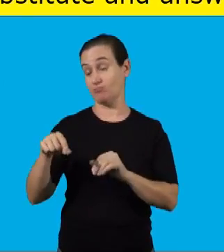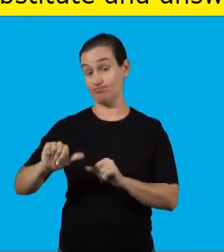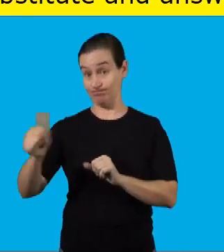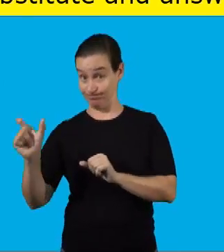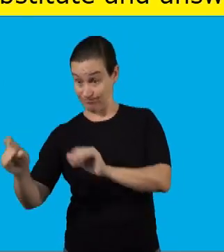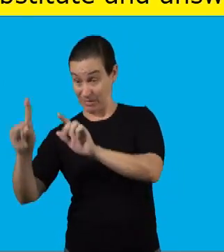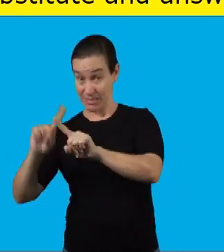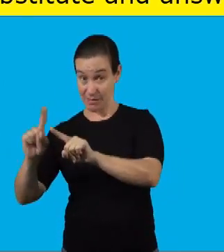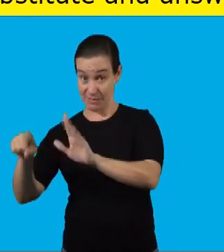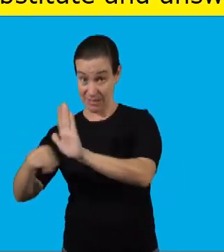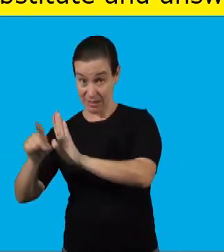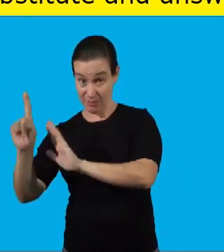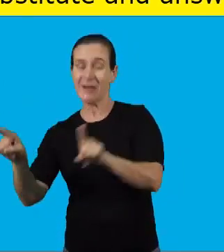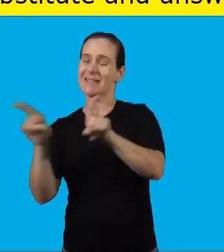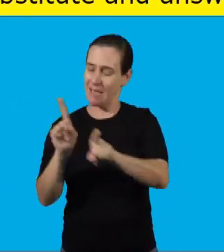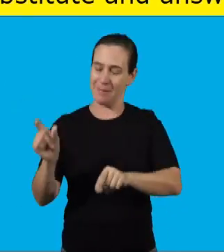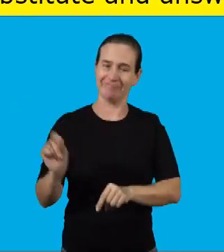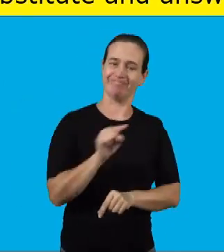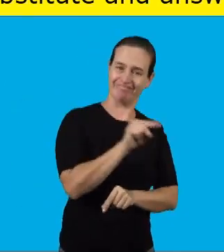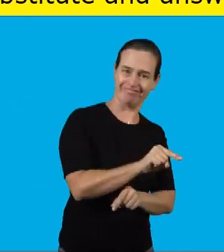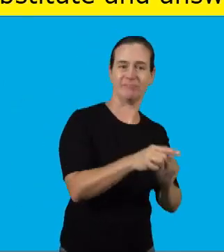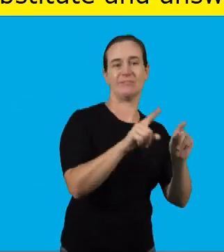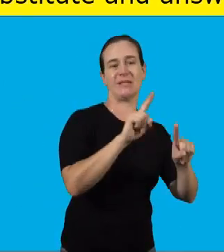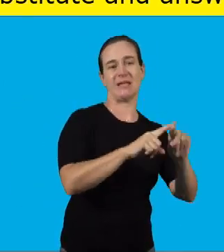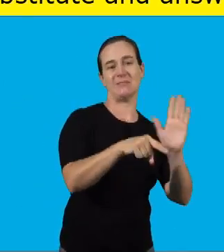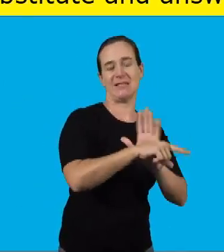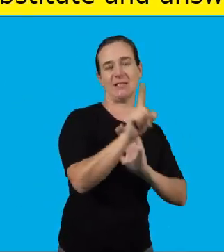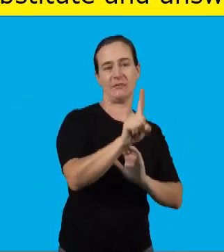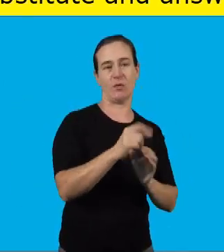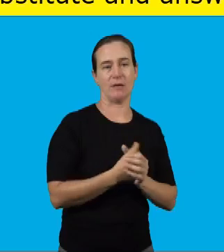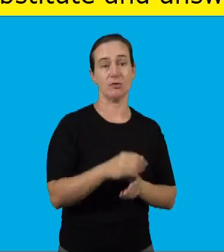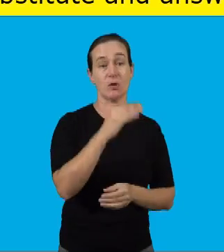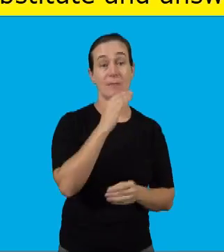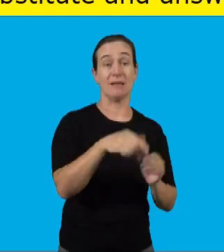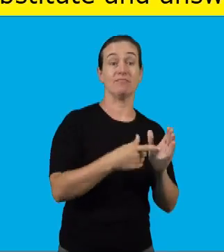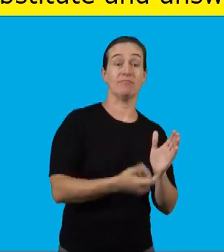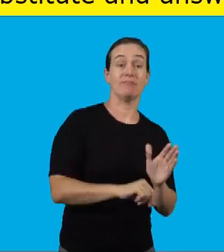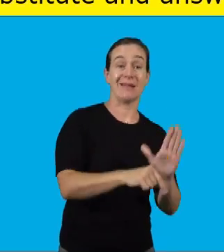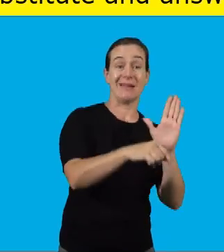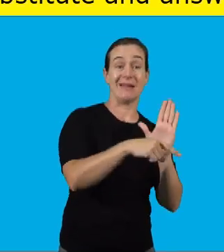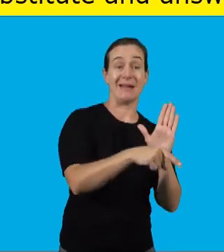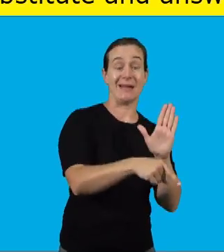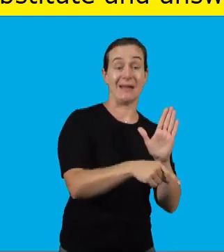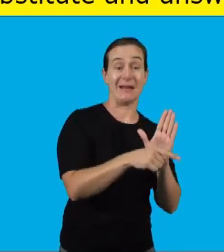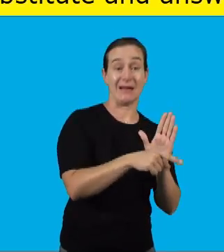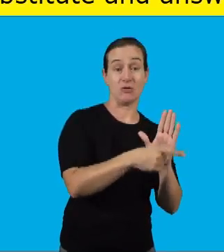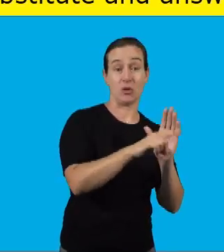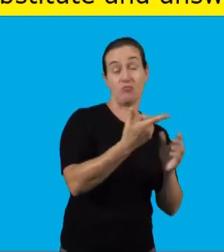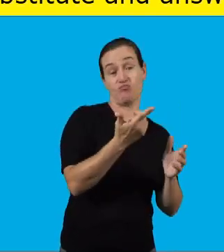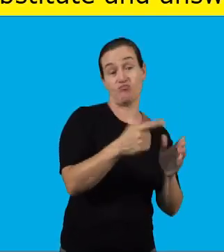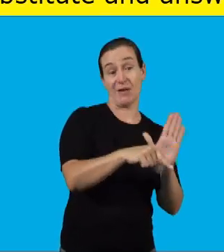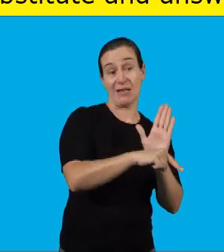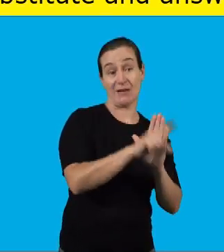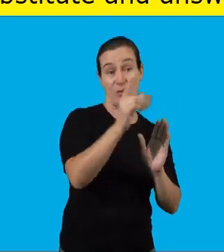equals to an r squared. Now, when we put a square root on both, not forgetting our plus minus, that means